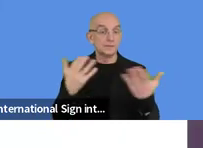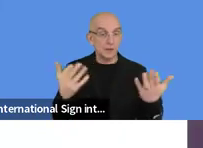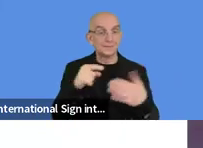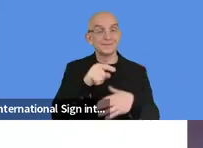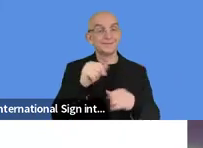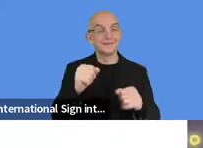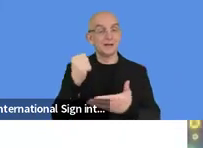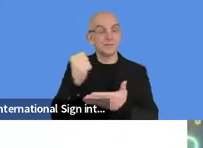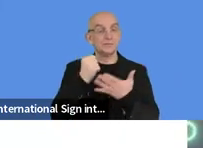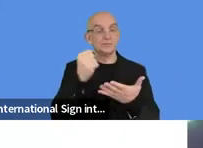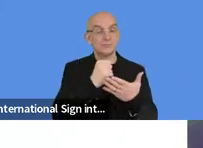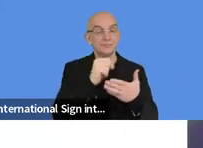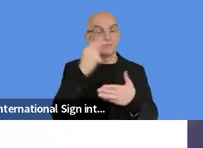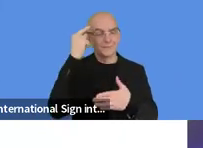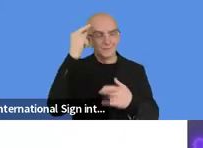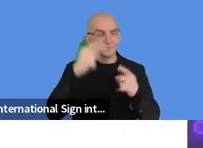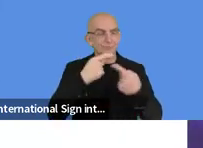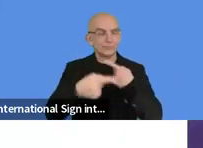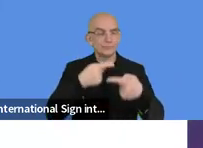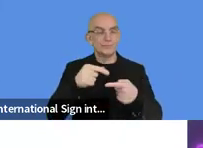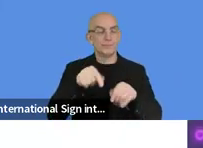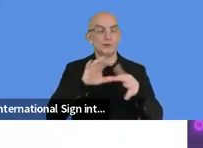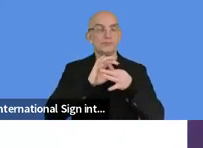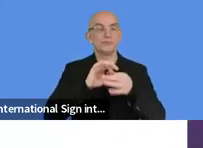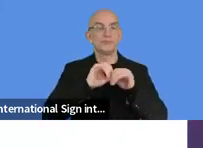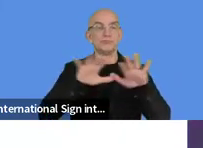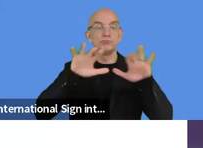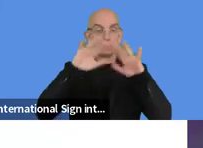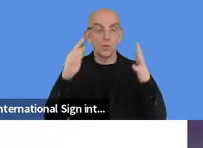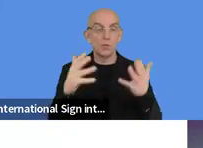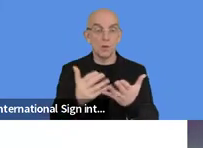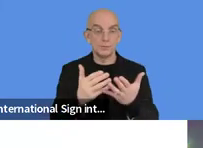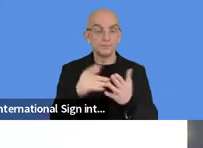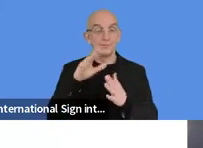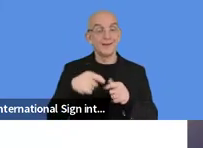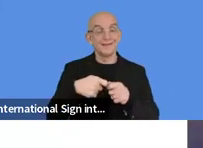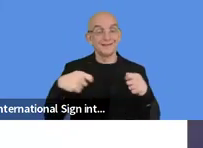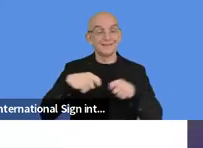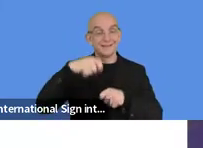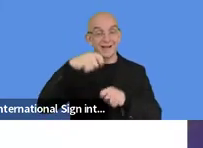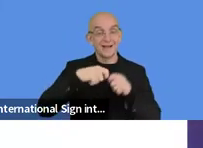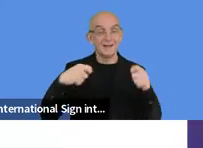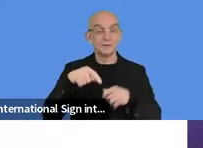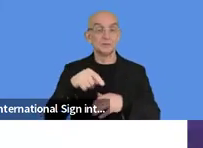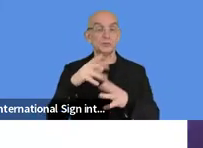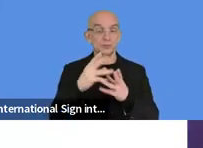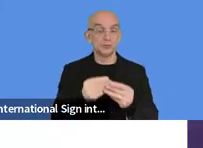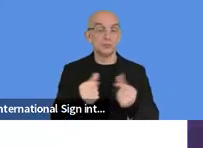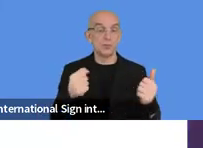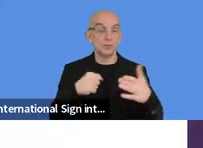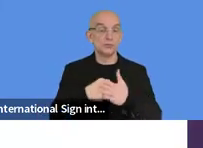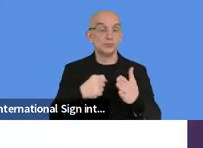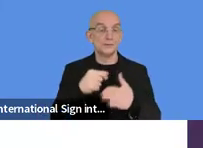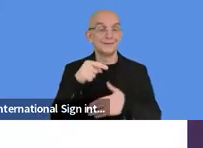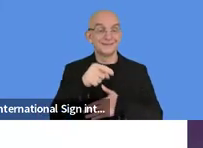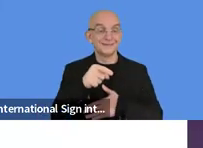proposition because it combines in a very unique way advocacy for the rights of persons with disabilities,